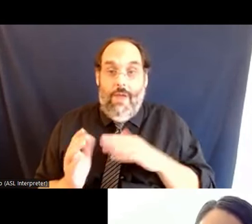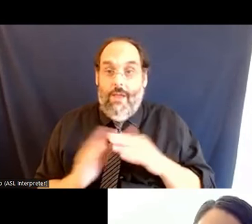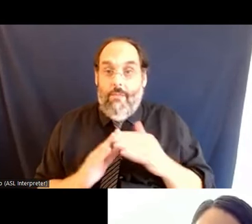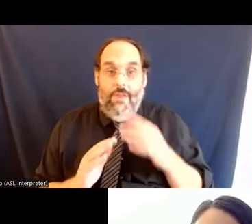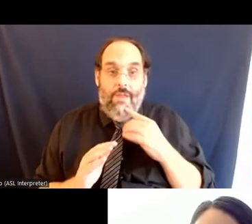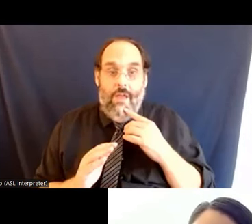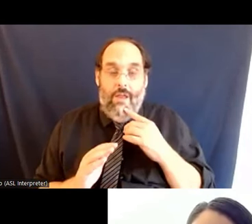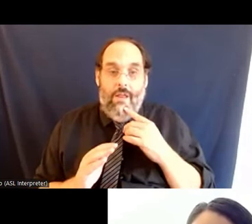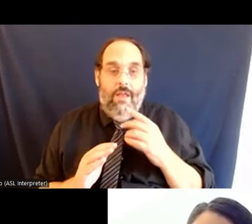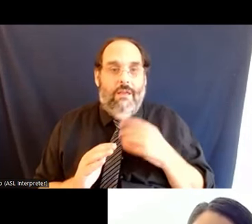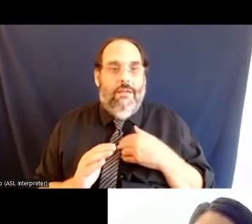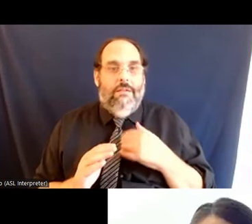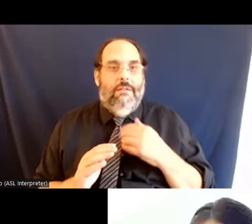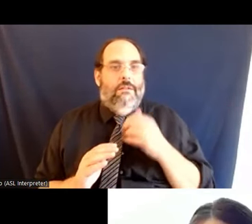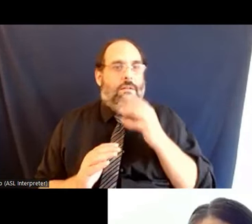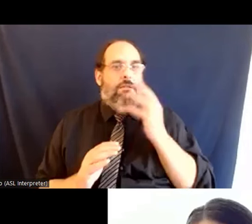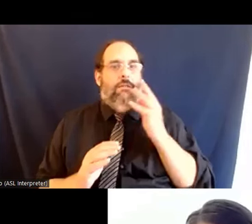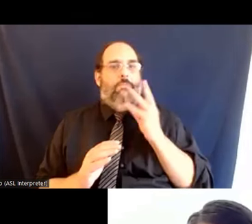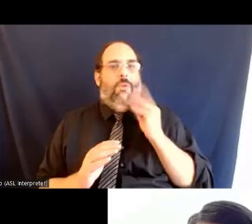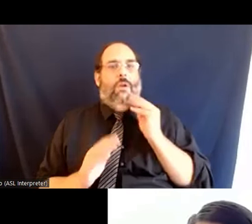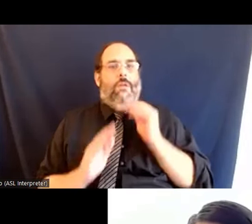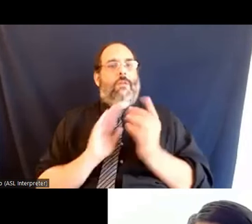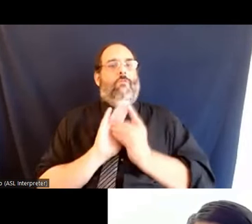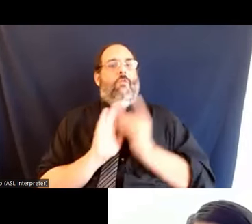they faced discrimination. And within that,